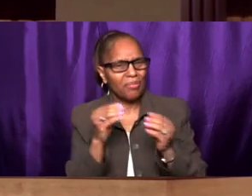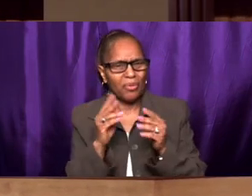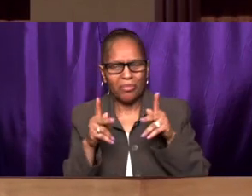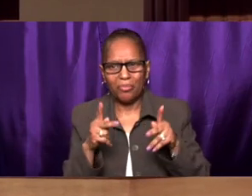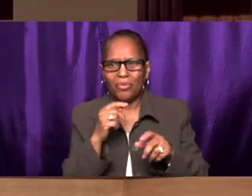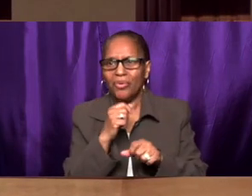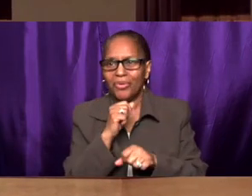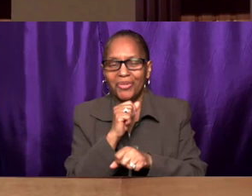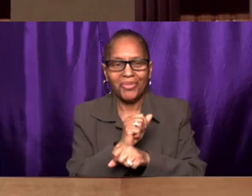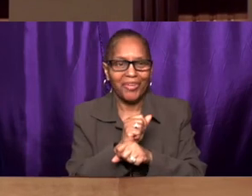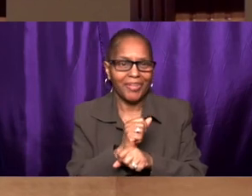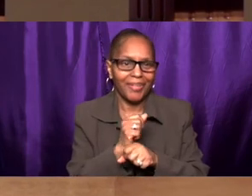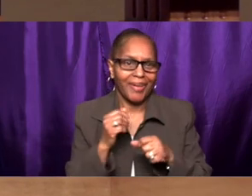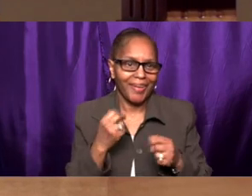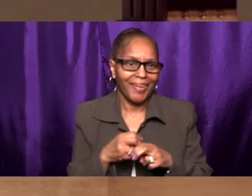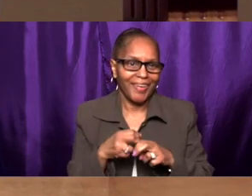sabbatical.